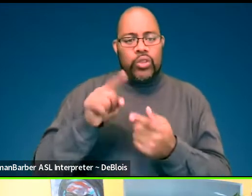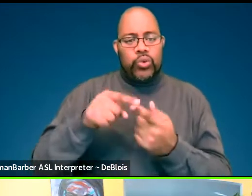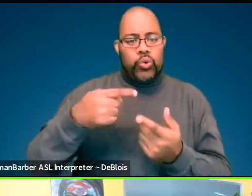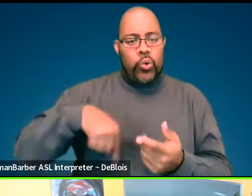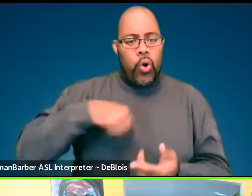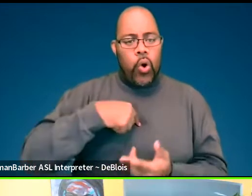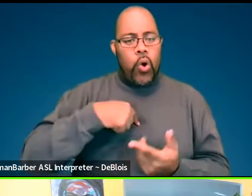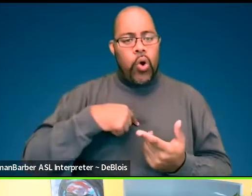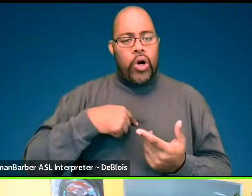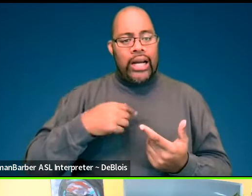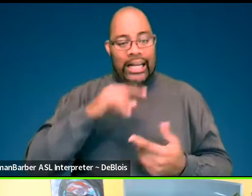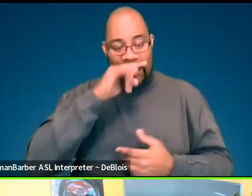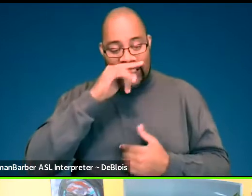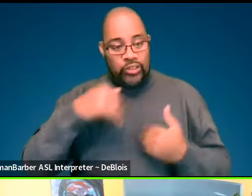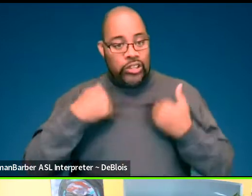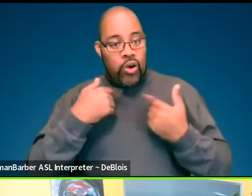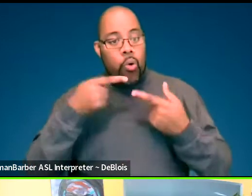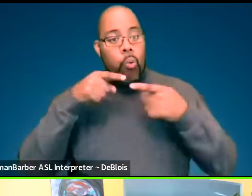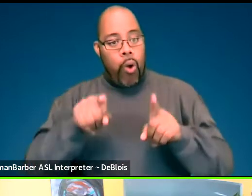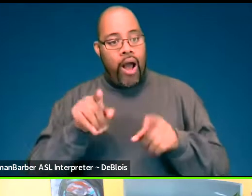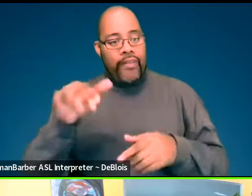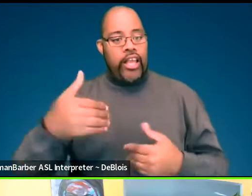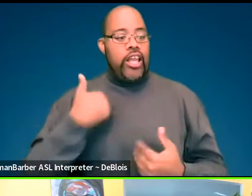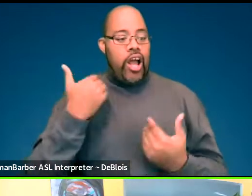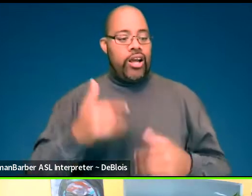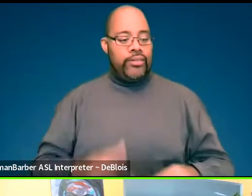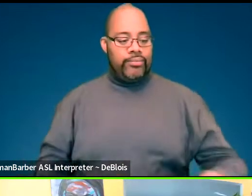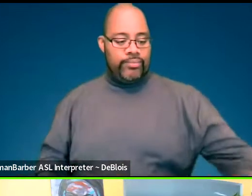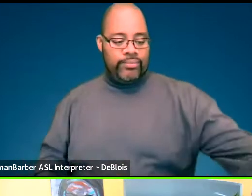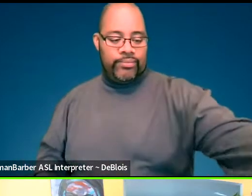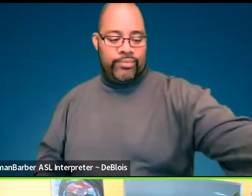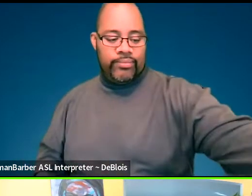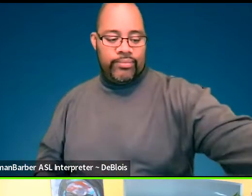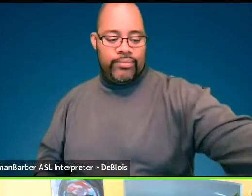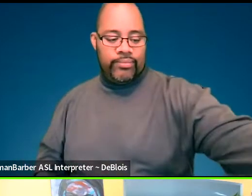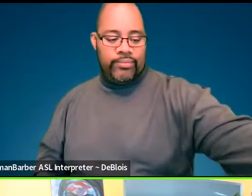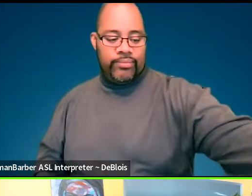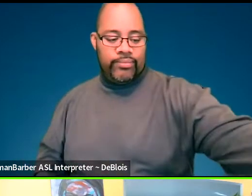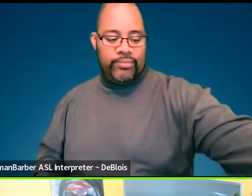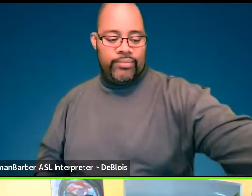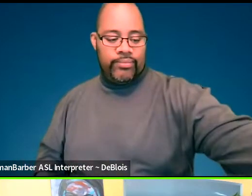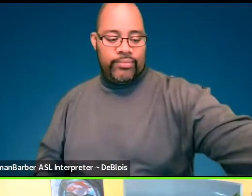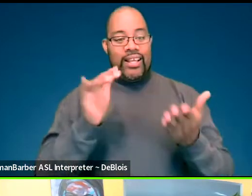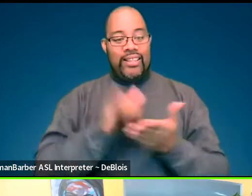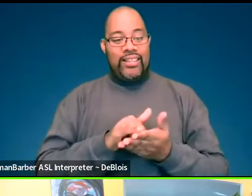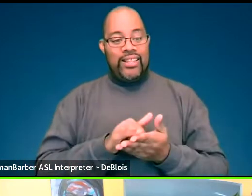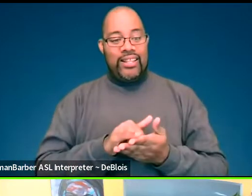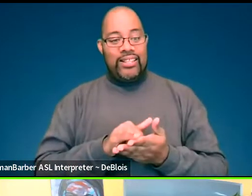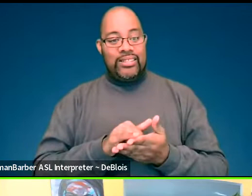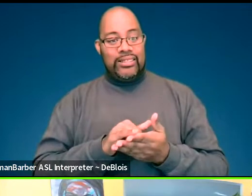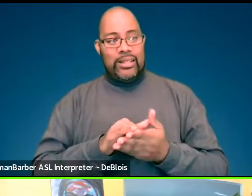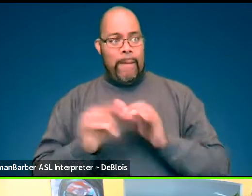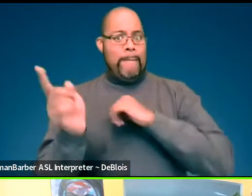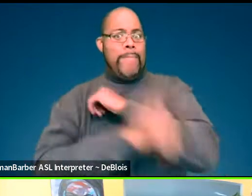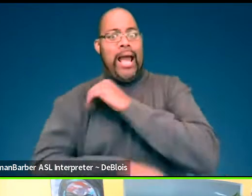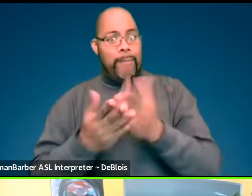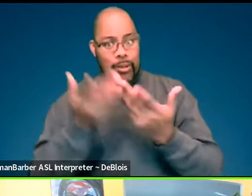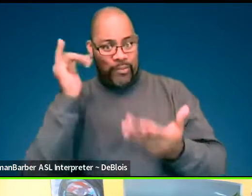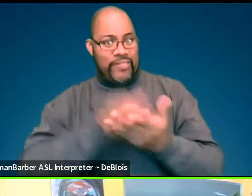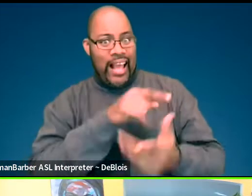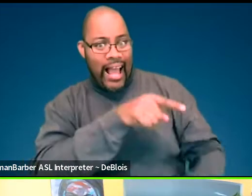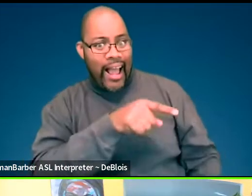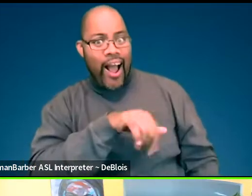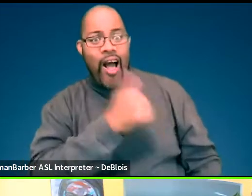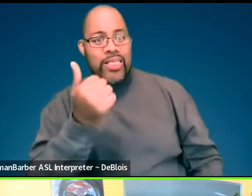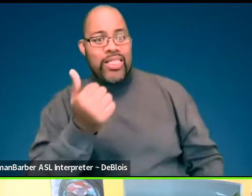our kids while they're young, which is why you also see things like banned books because of it, and other